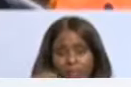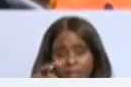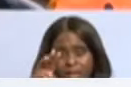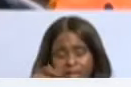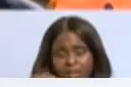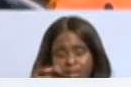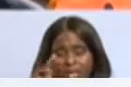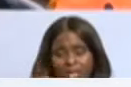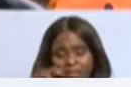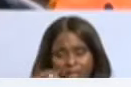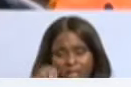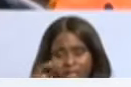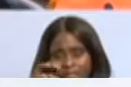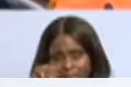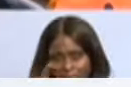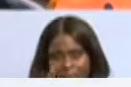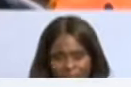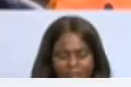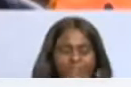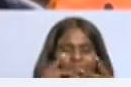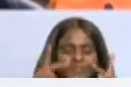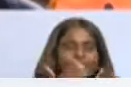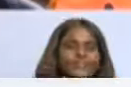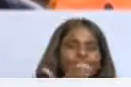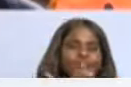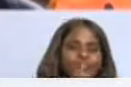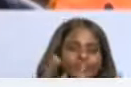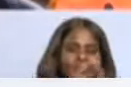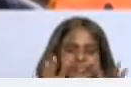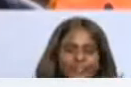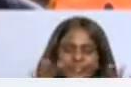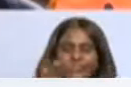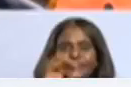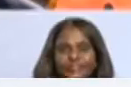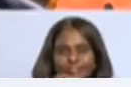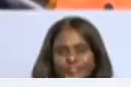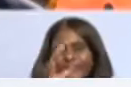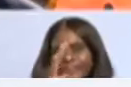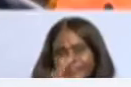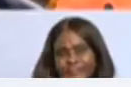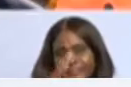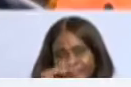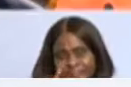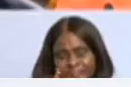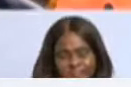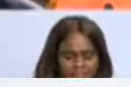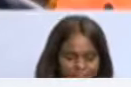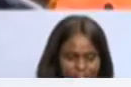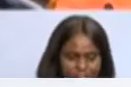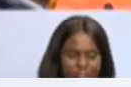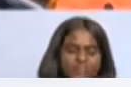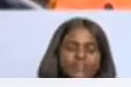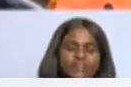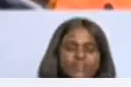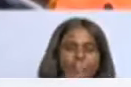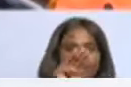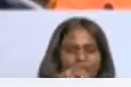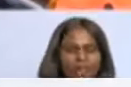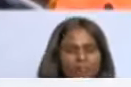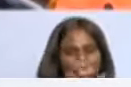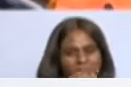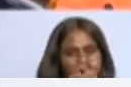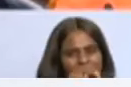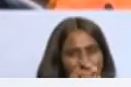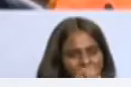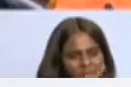procurement. Very important opportunity. Madam Speaker, to support MSMEs,